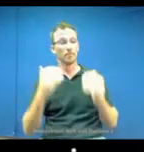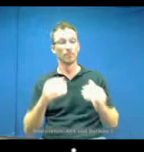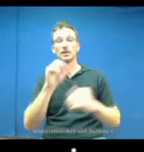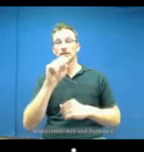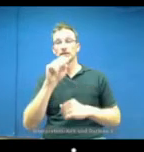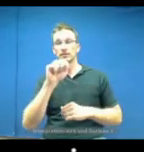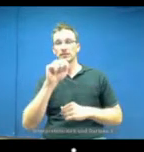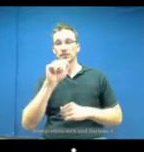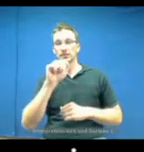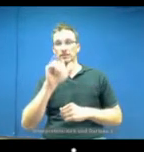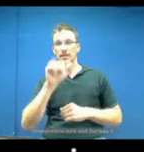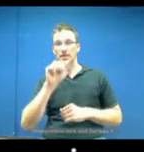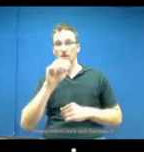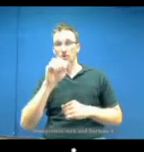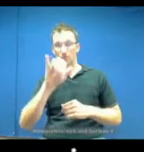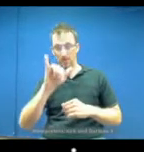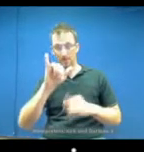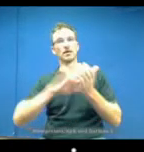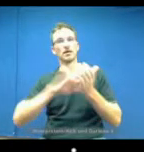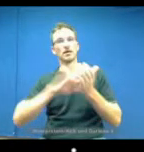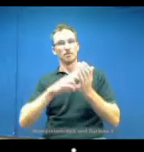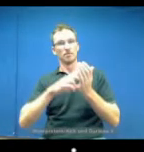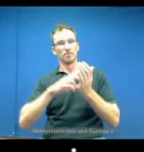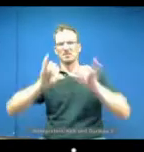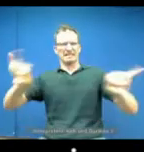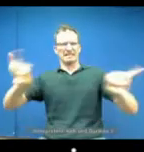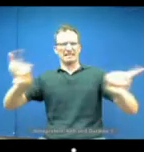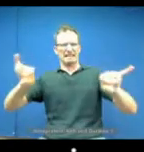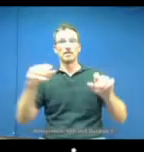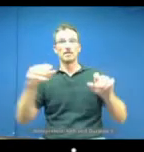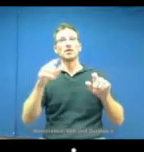petitioner, from their home, their workplace, or their school.